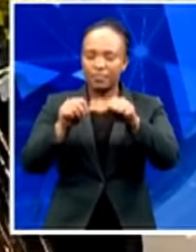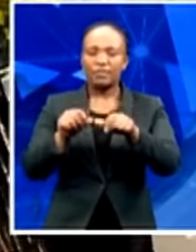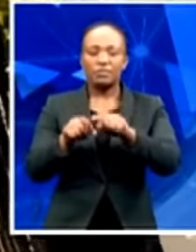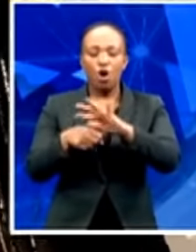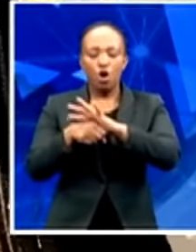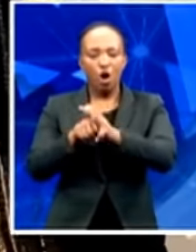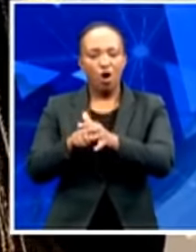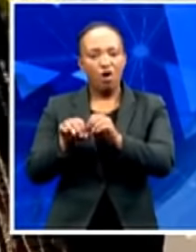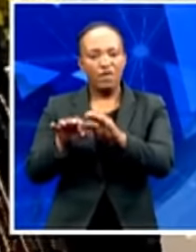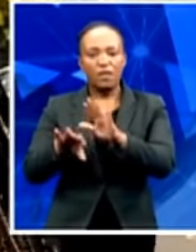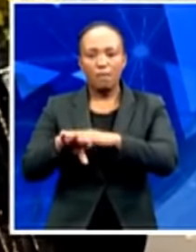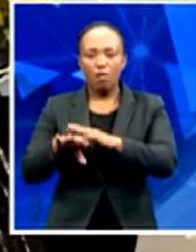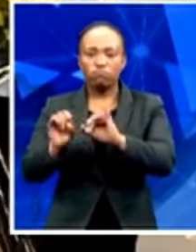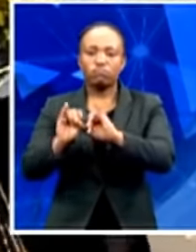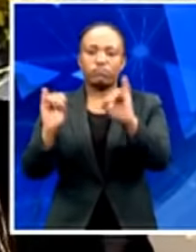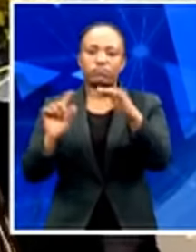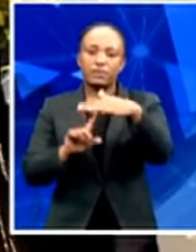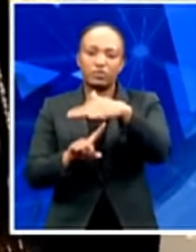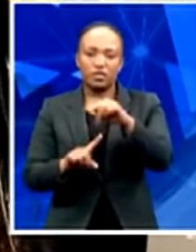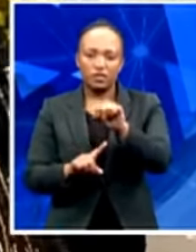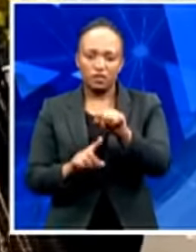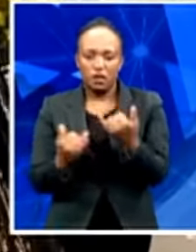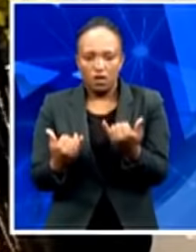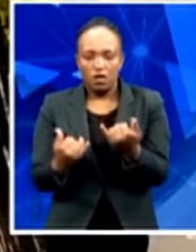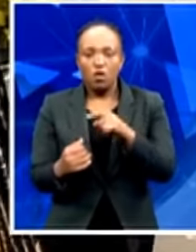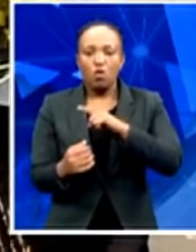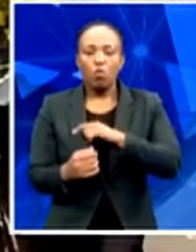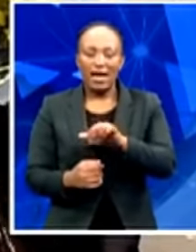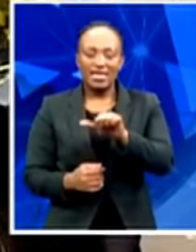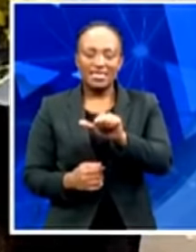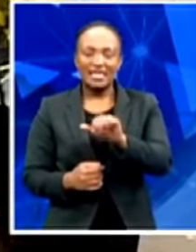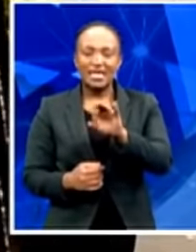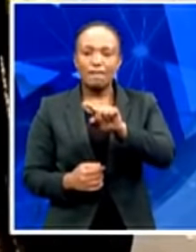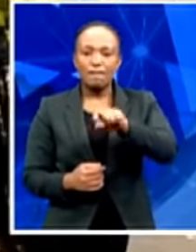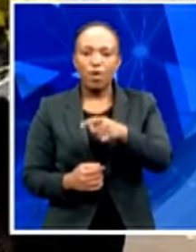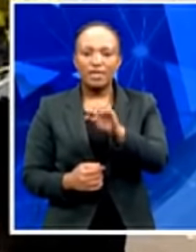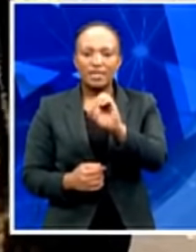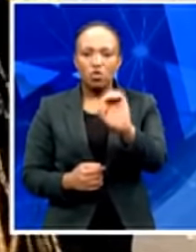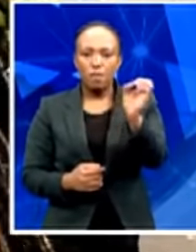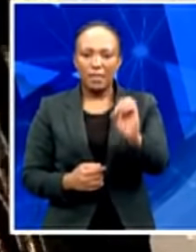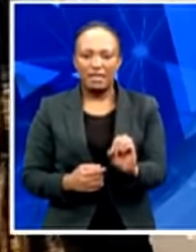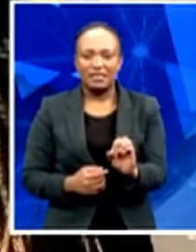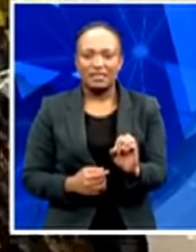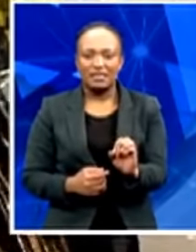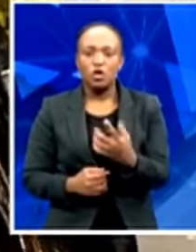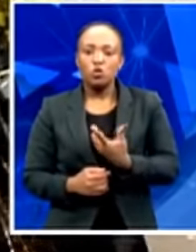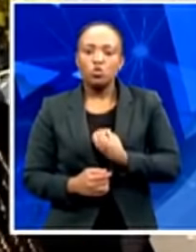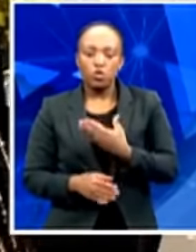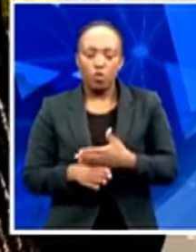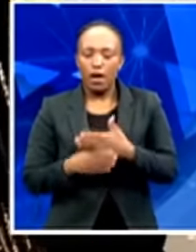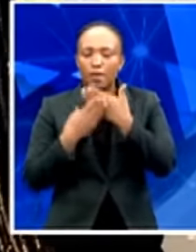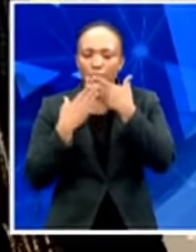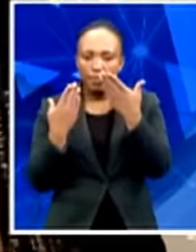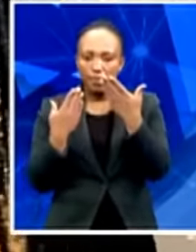have a situation where we've got 63.30 of our youth being unemployed. You've got youth who want to go to school but don't have